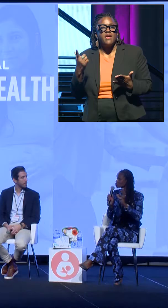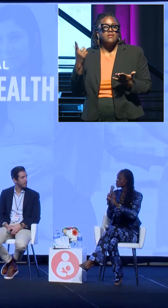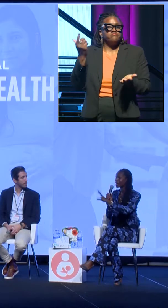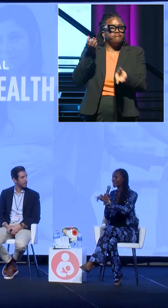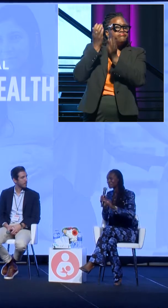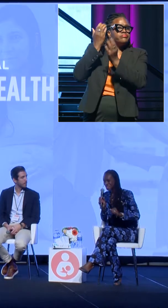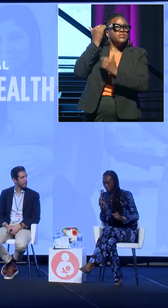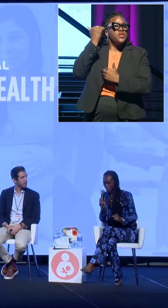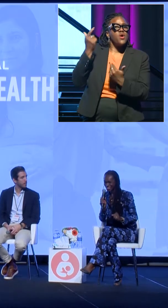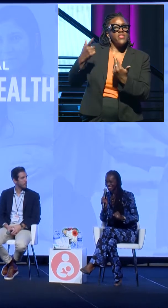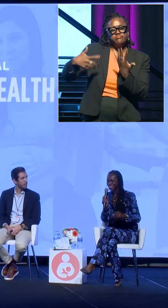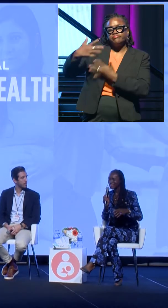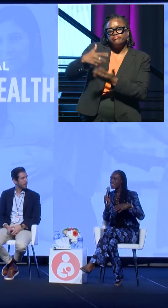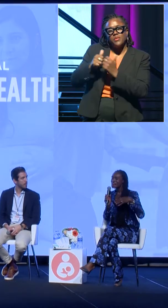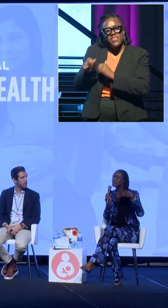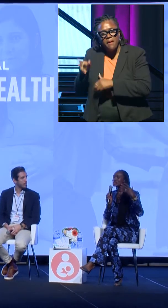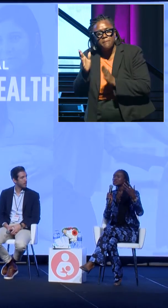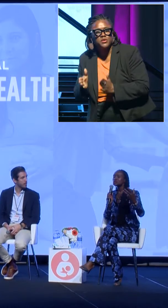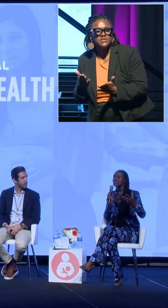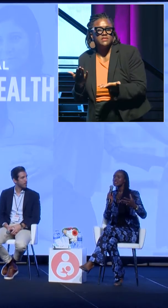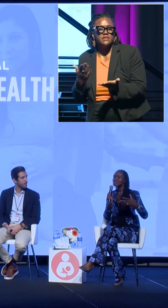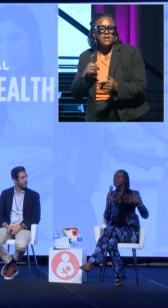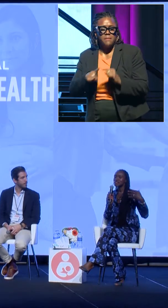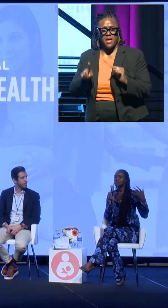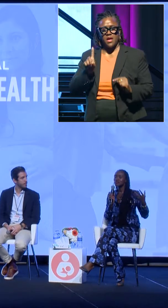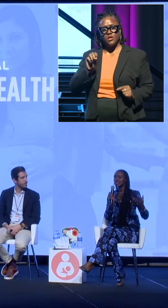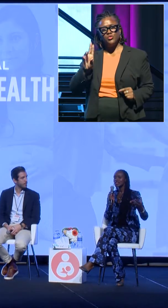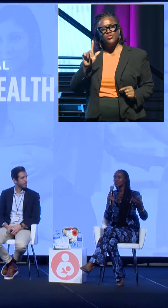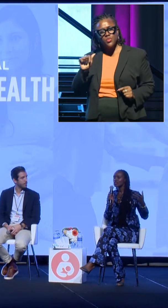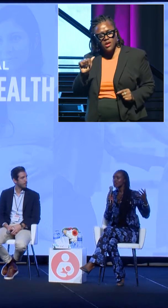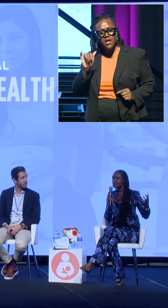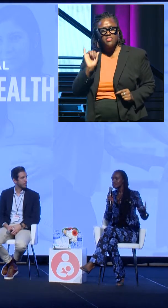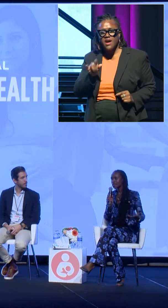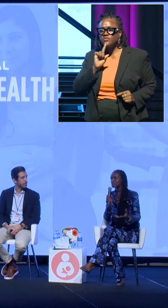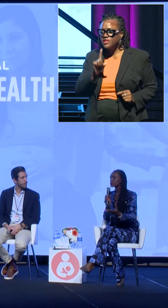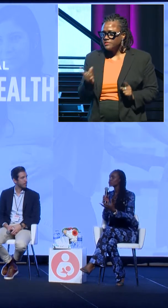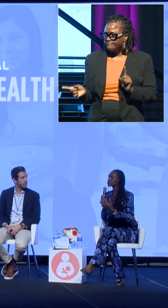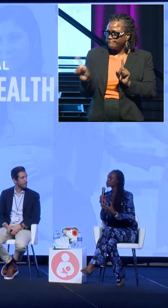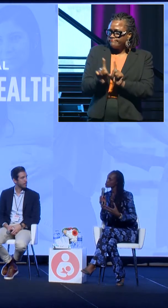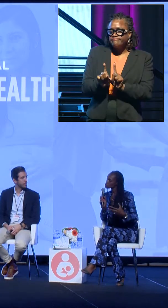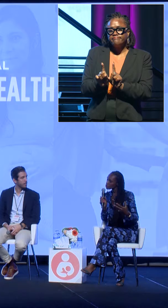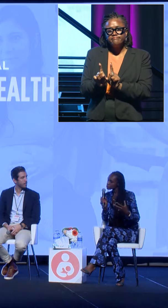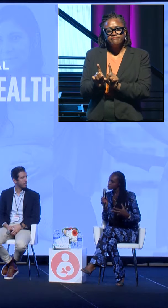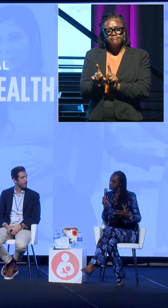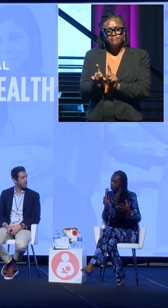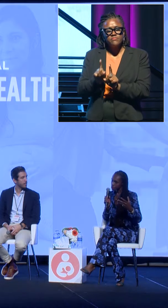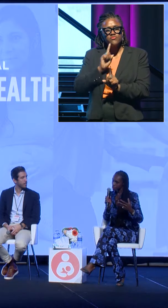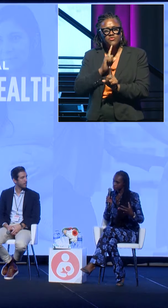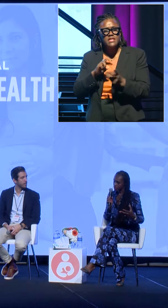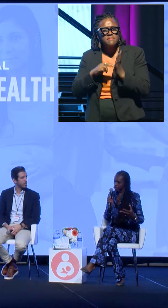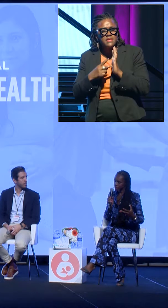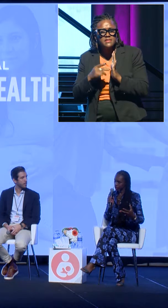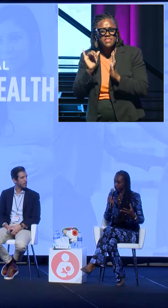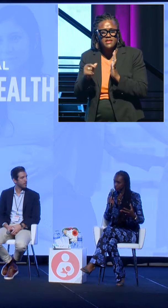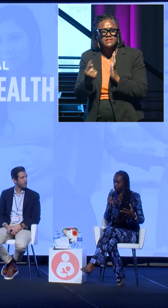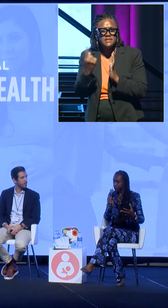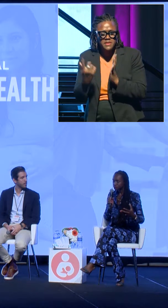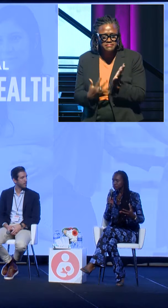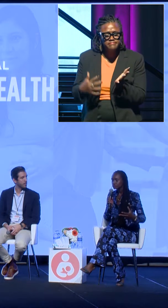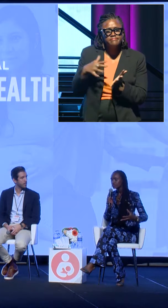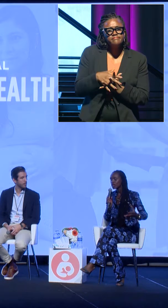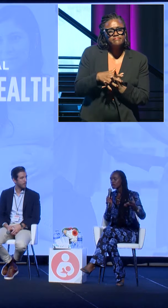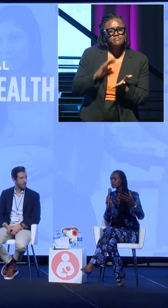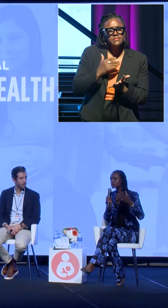have twins. You would hang out with that person. But doulas have been embedded alongside midwifery, which was also something embedded in our